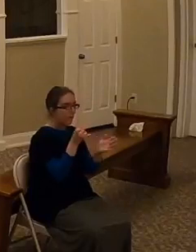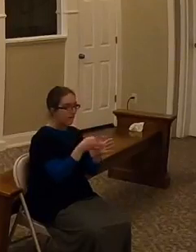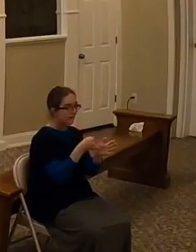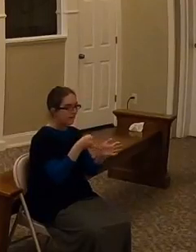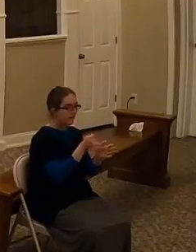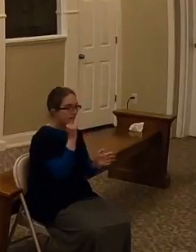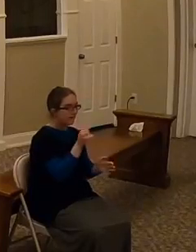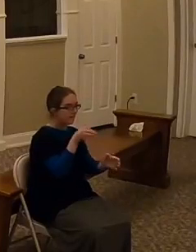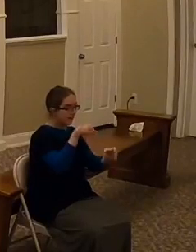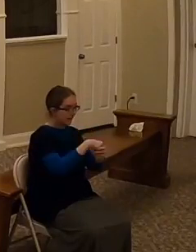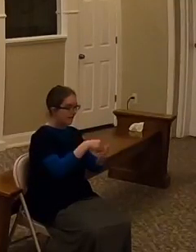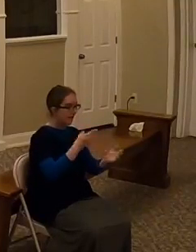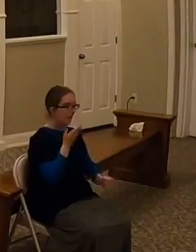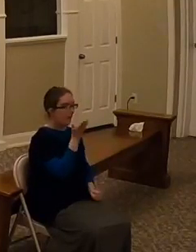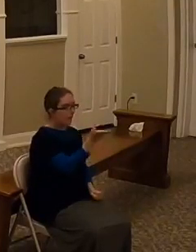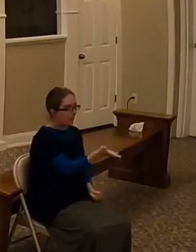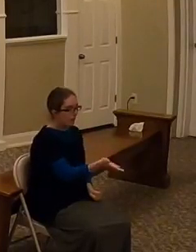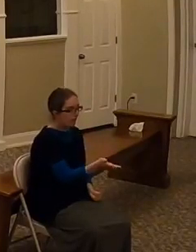there.